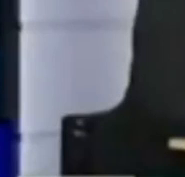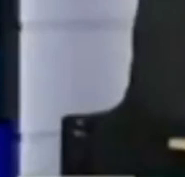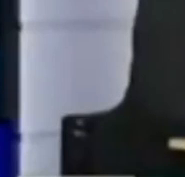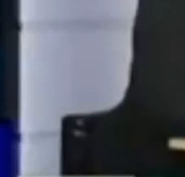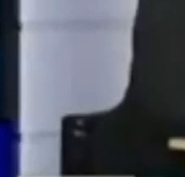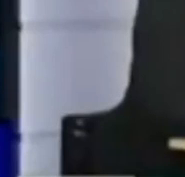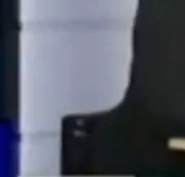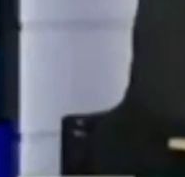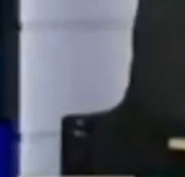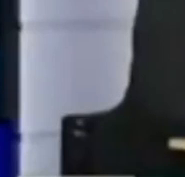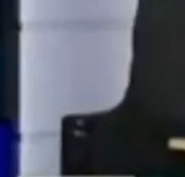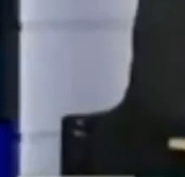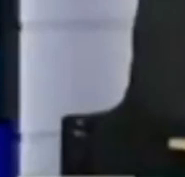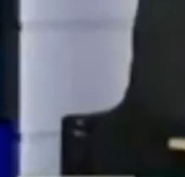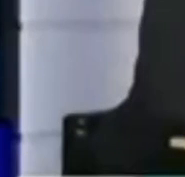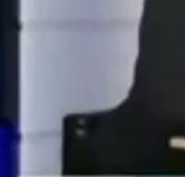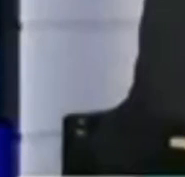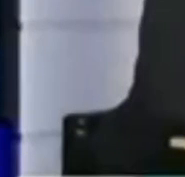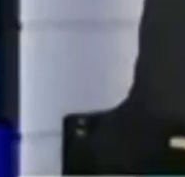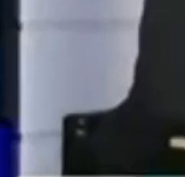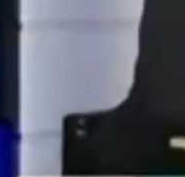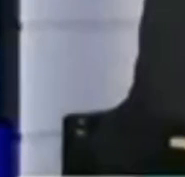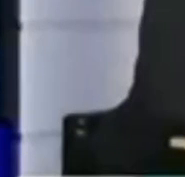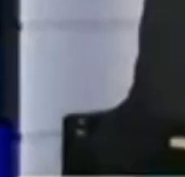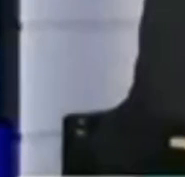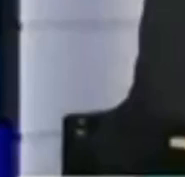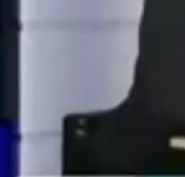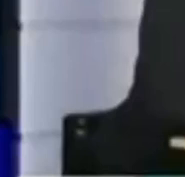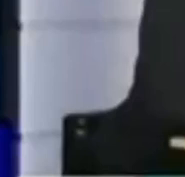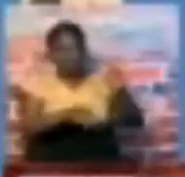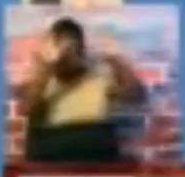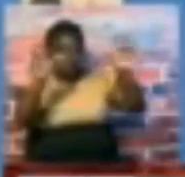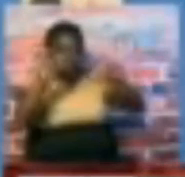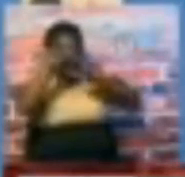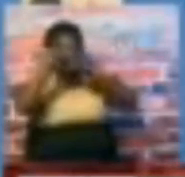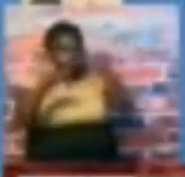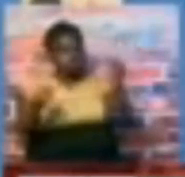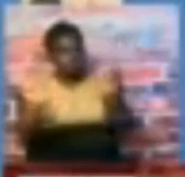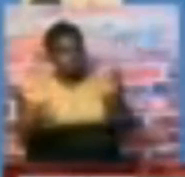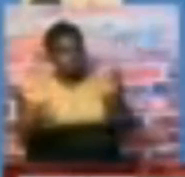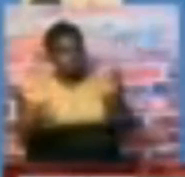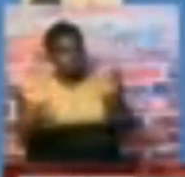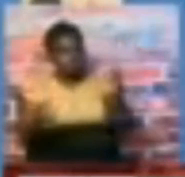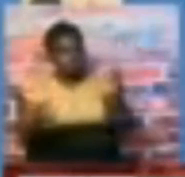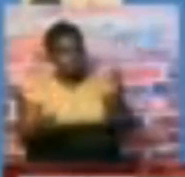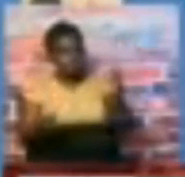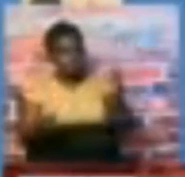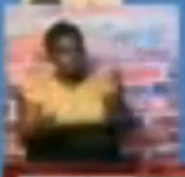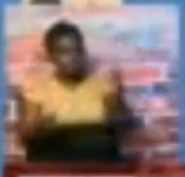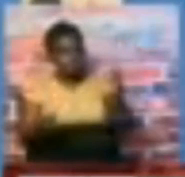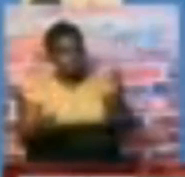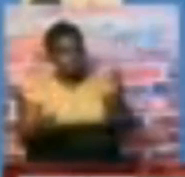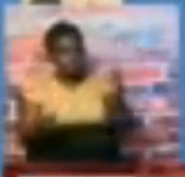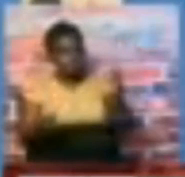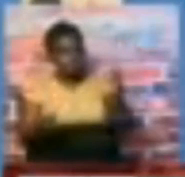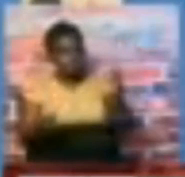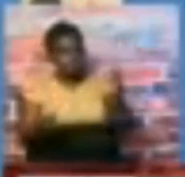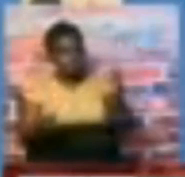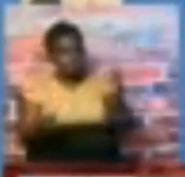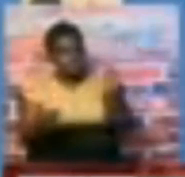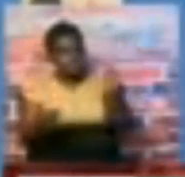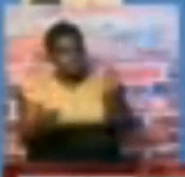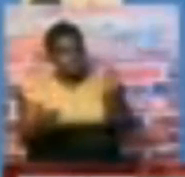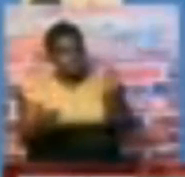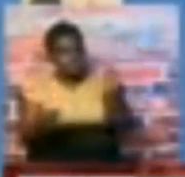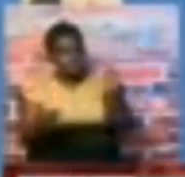clarify about a few points coming out of